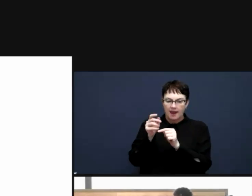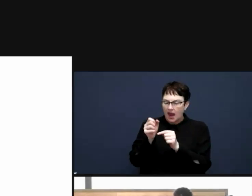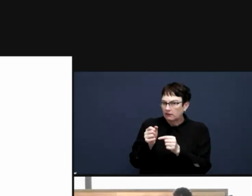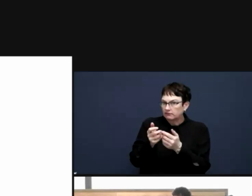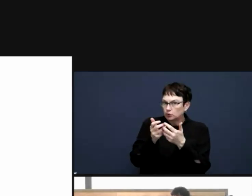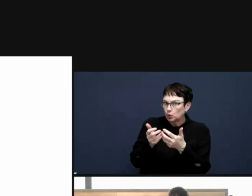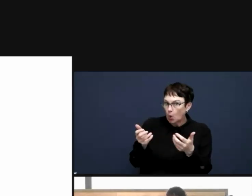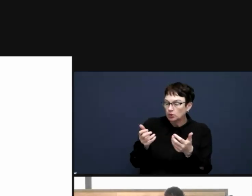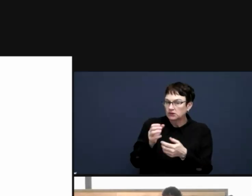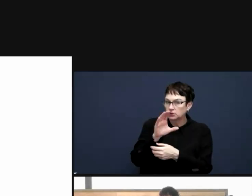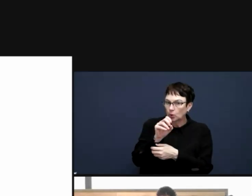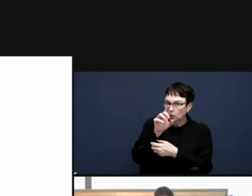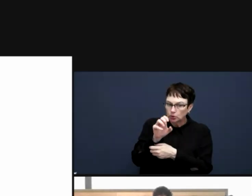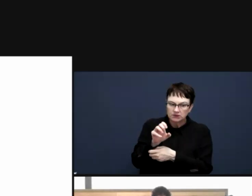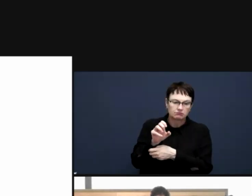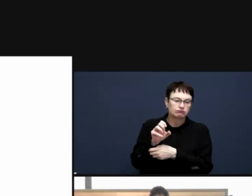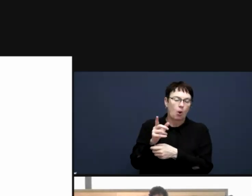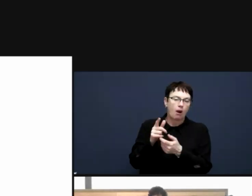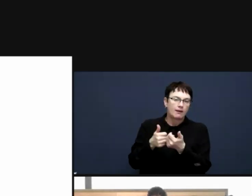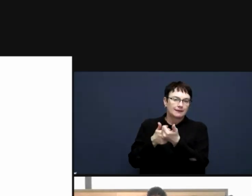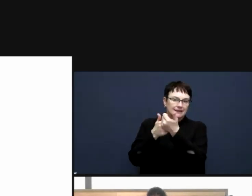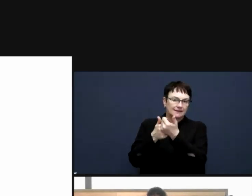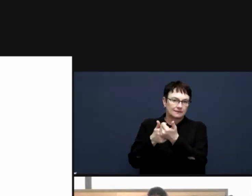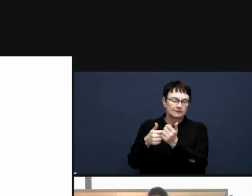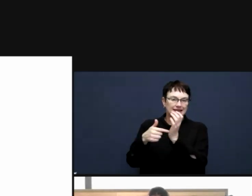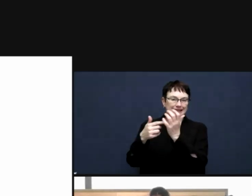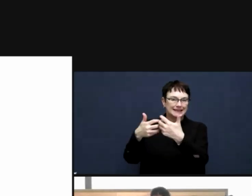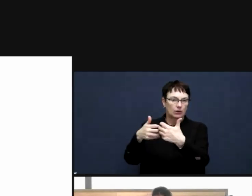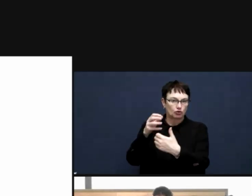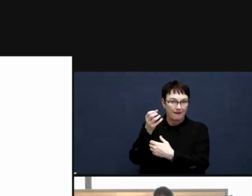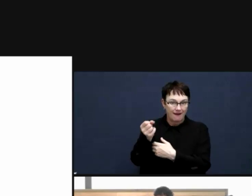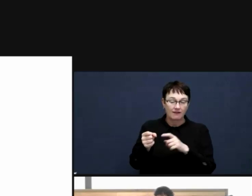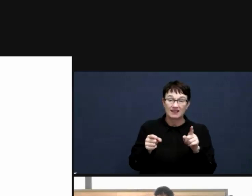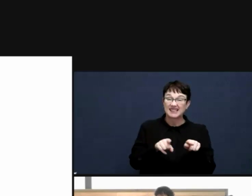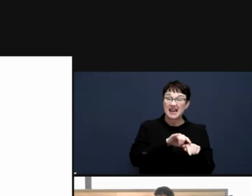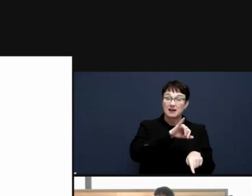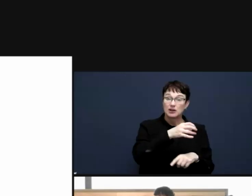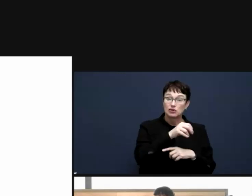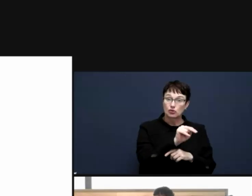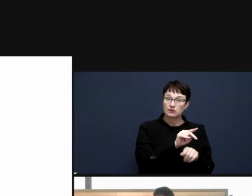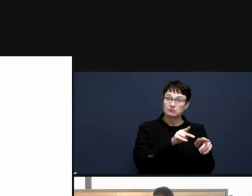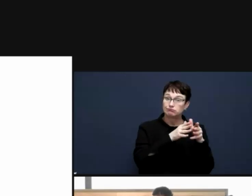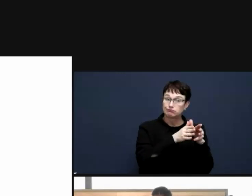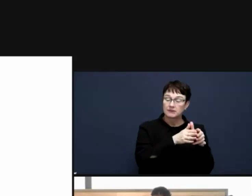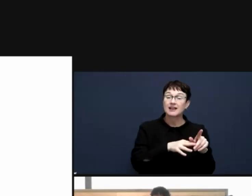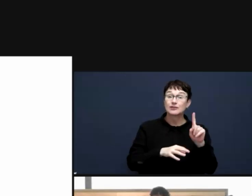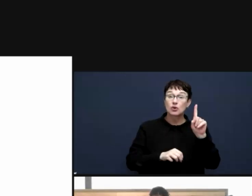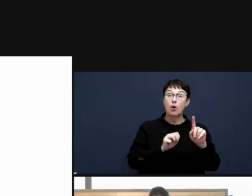basically inside an app, a list is announced differently in the native part, in the app part, than in the web